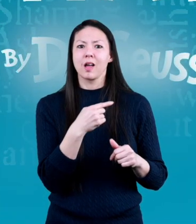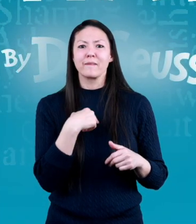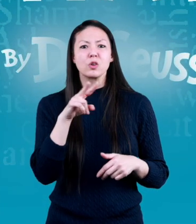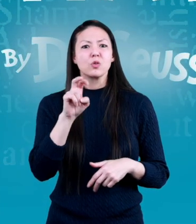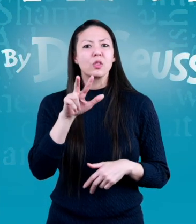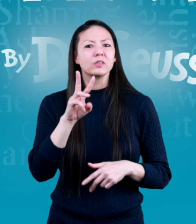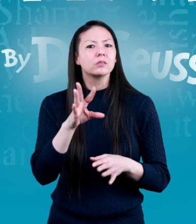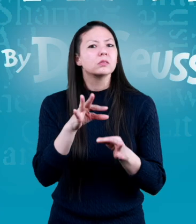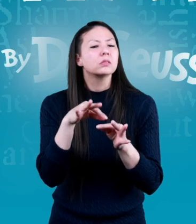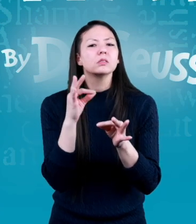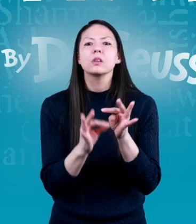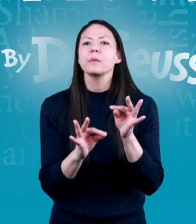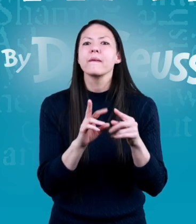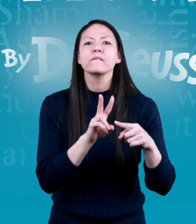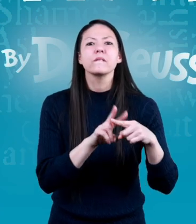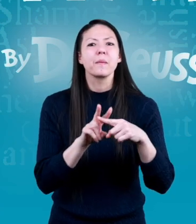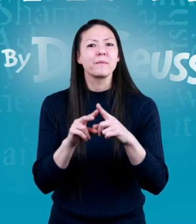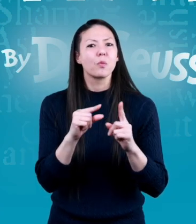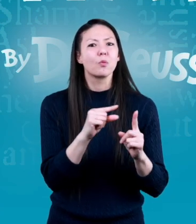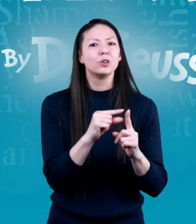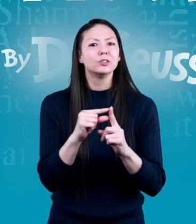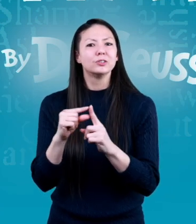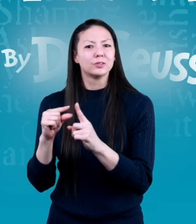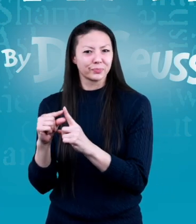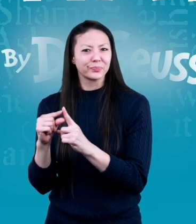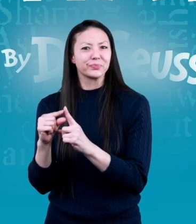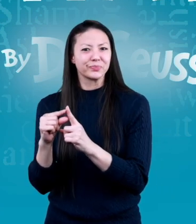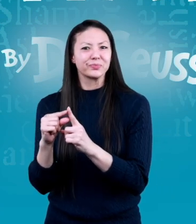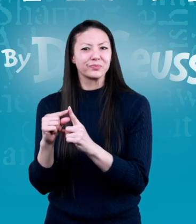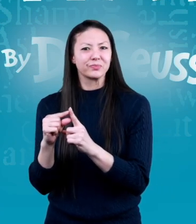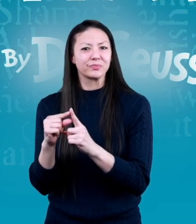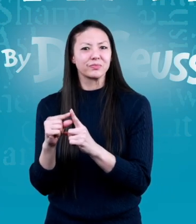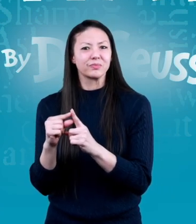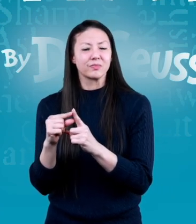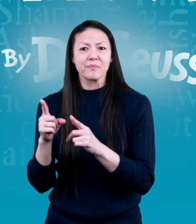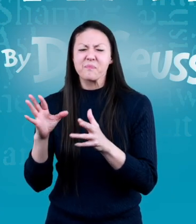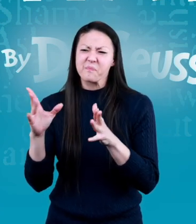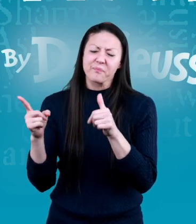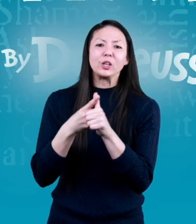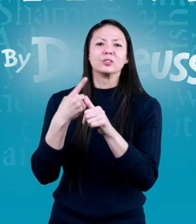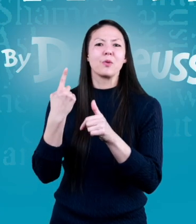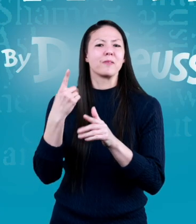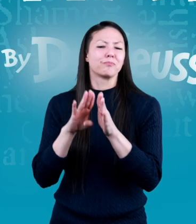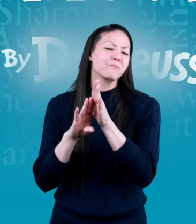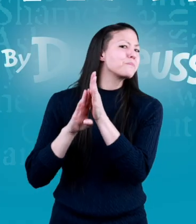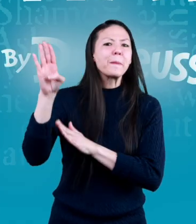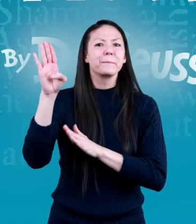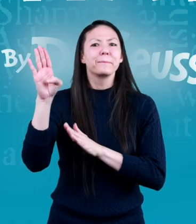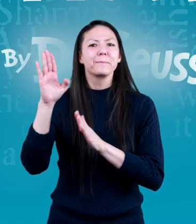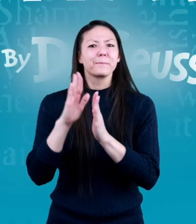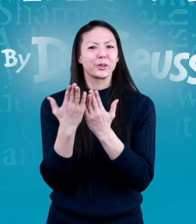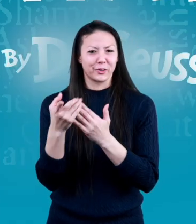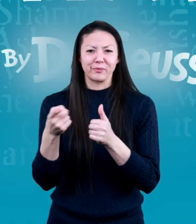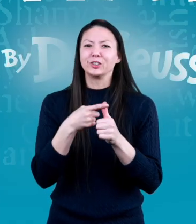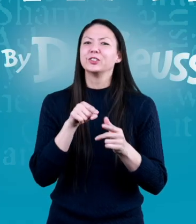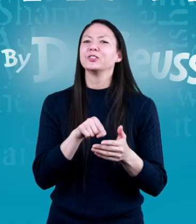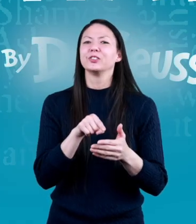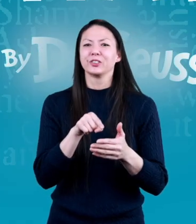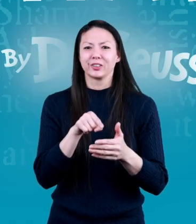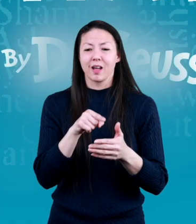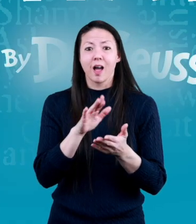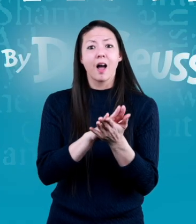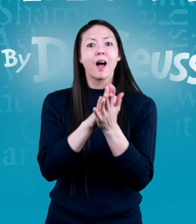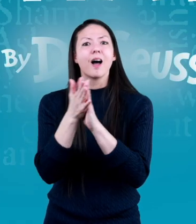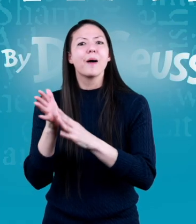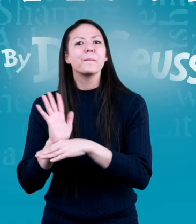uses 236 simple vocabulary words. It was one of his most successful books and was